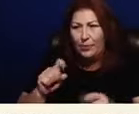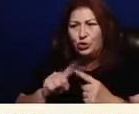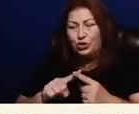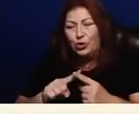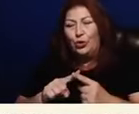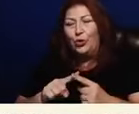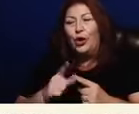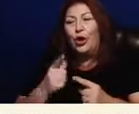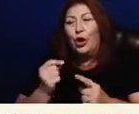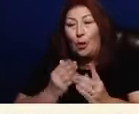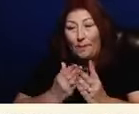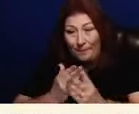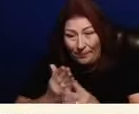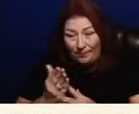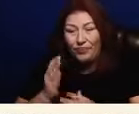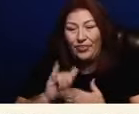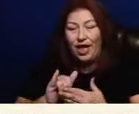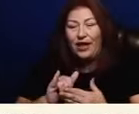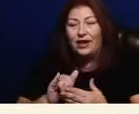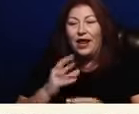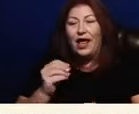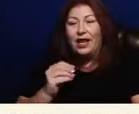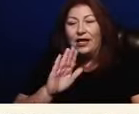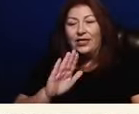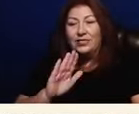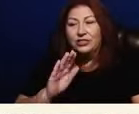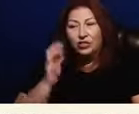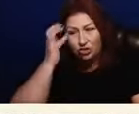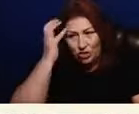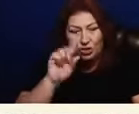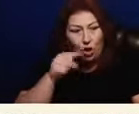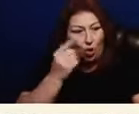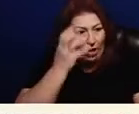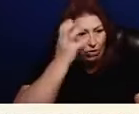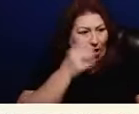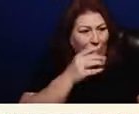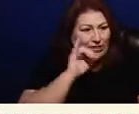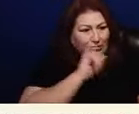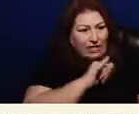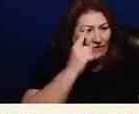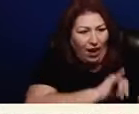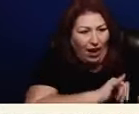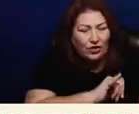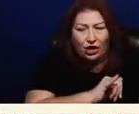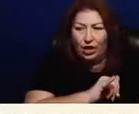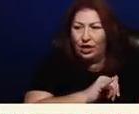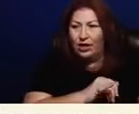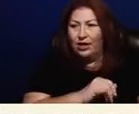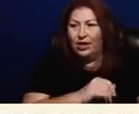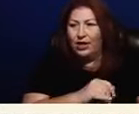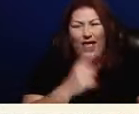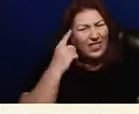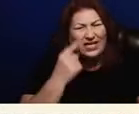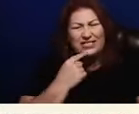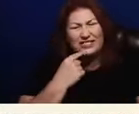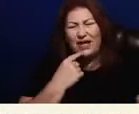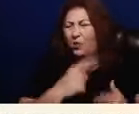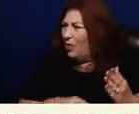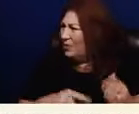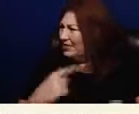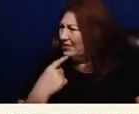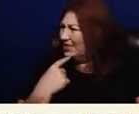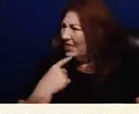that was very limiting, that he's trash, he's only trash, he needs to be in the trash can and stay there forever and be just used, as I think he said, what was it, like be